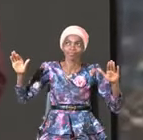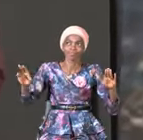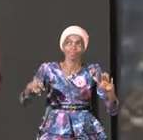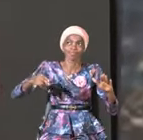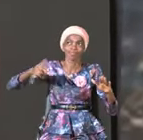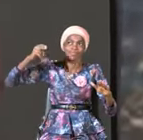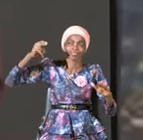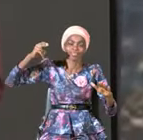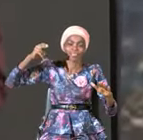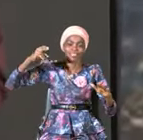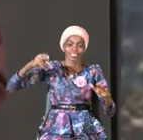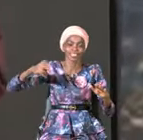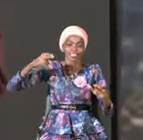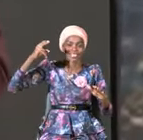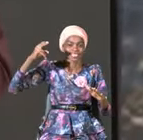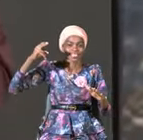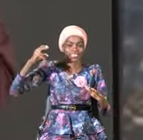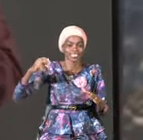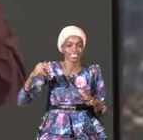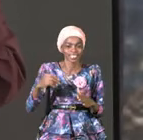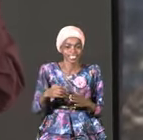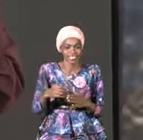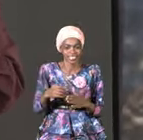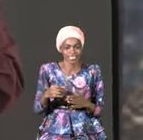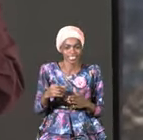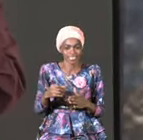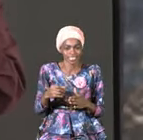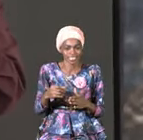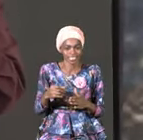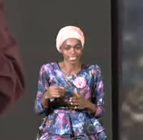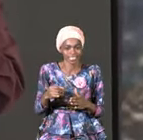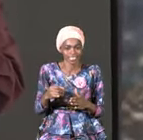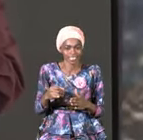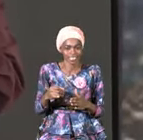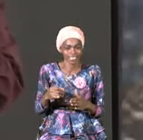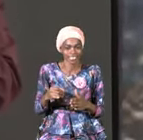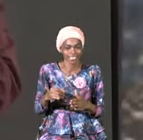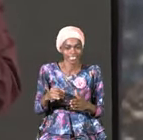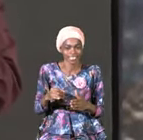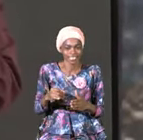Our youth choir told us in the morning, I won't cry, I will